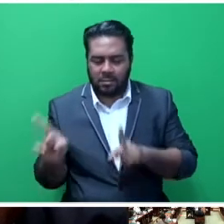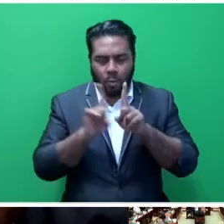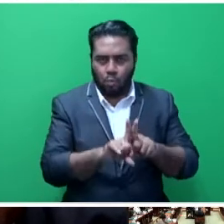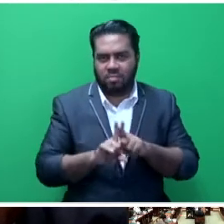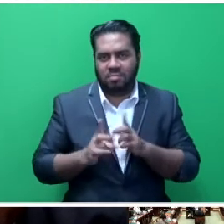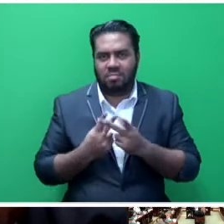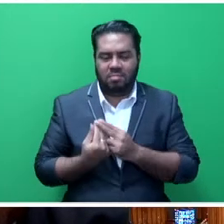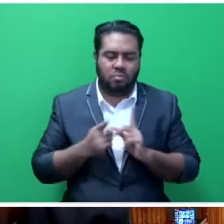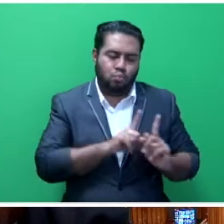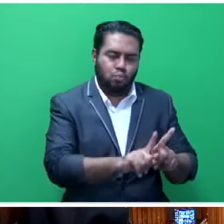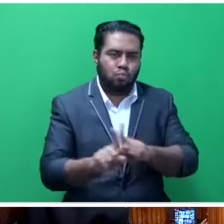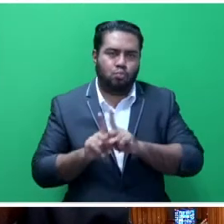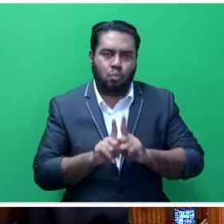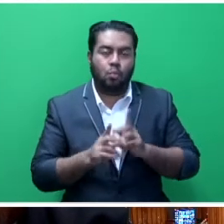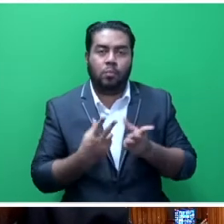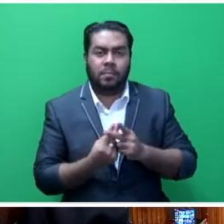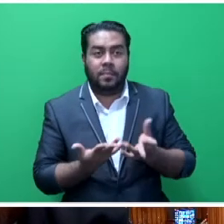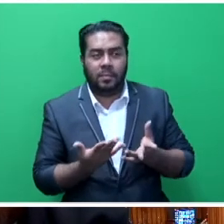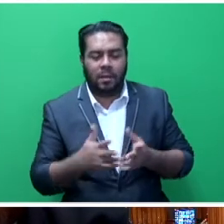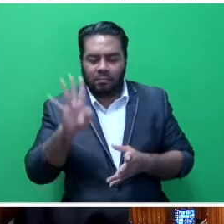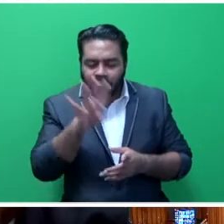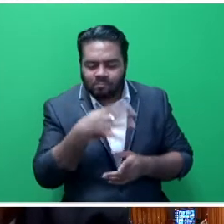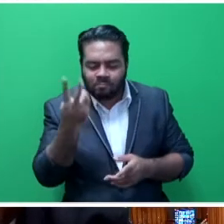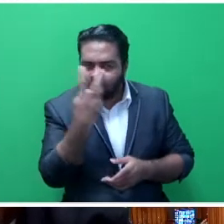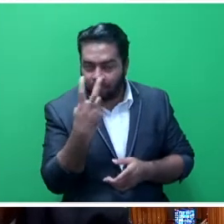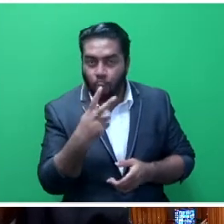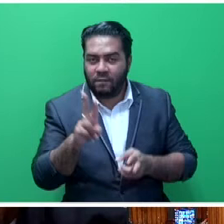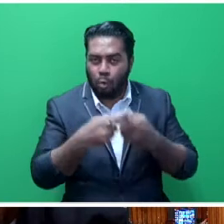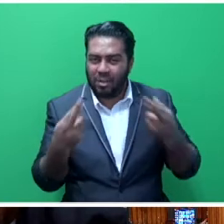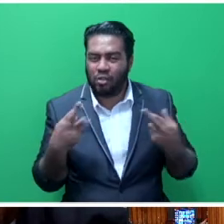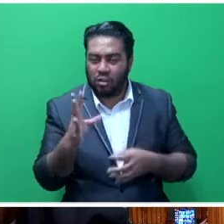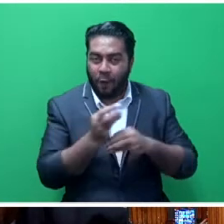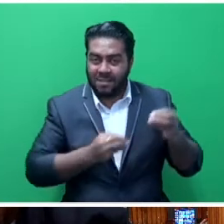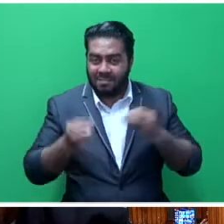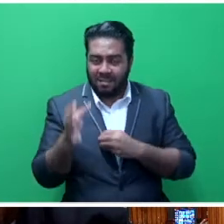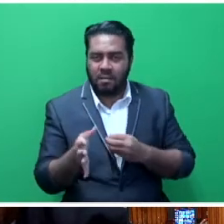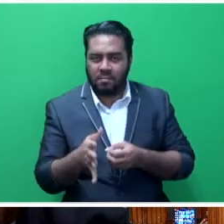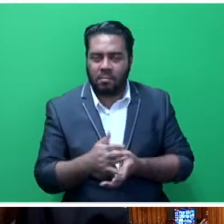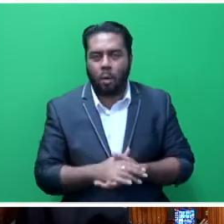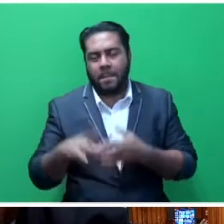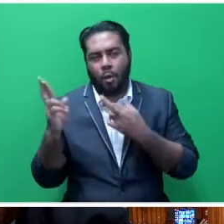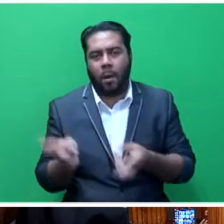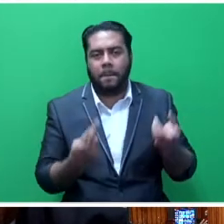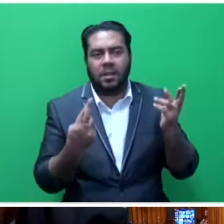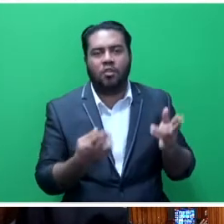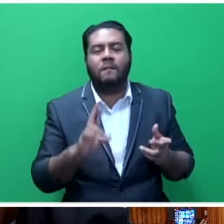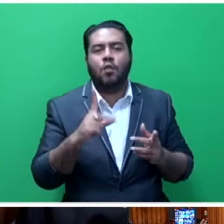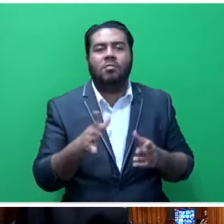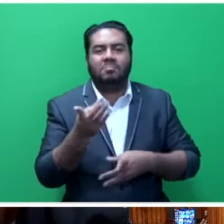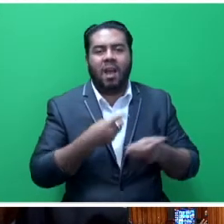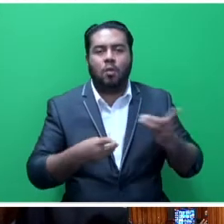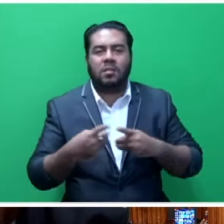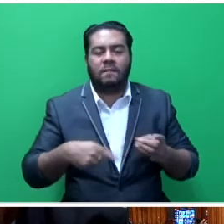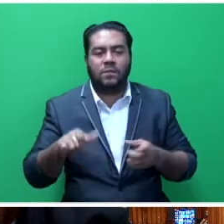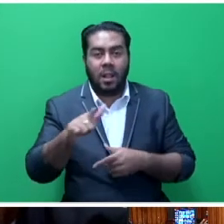during the discussion. We have resource officers who will then go through and make the recommendations for the Director of Lands